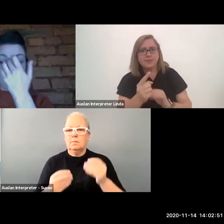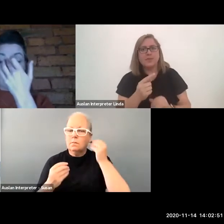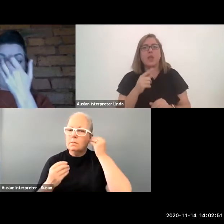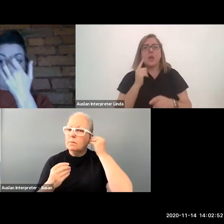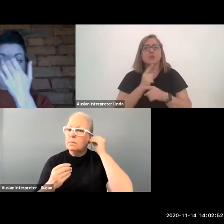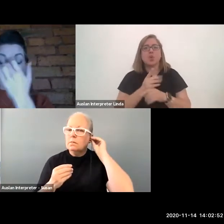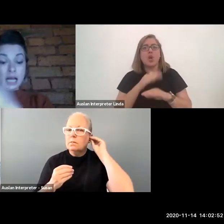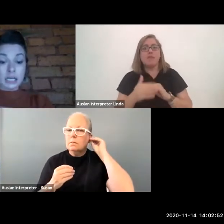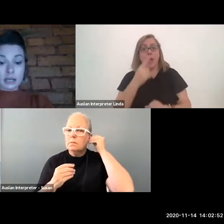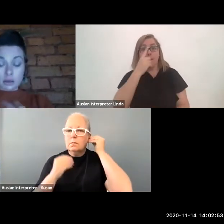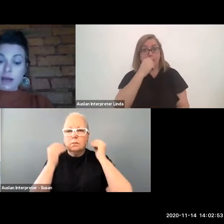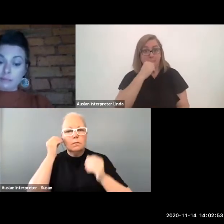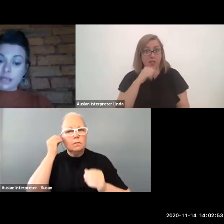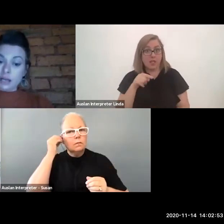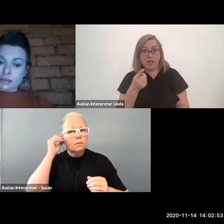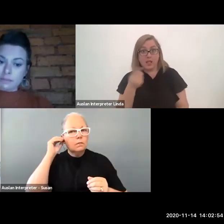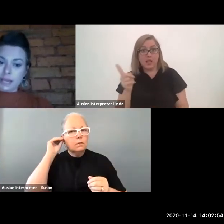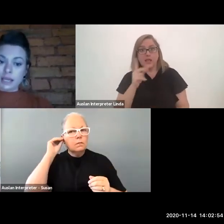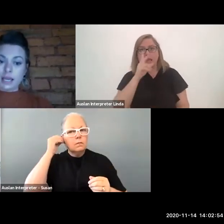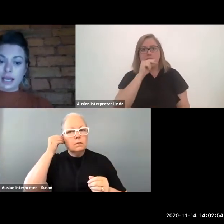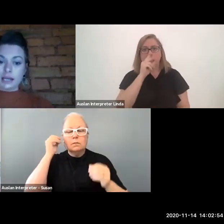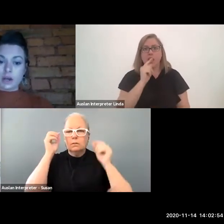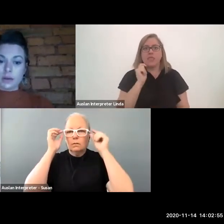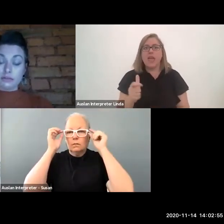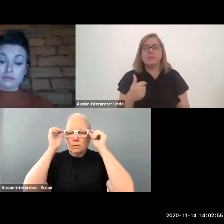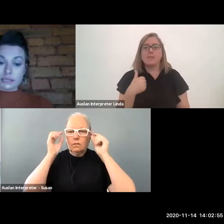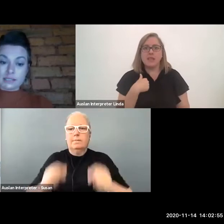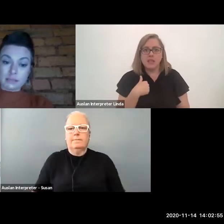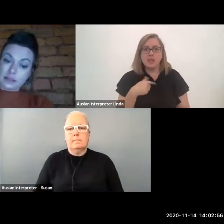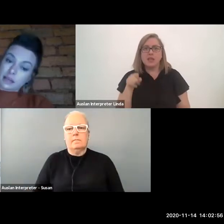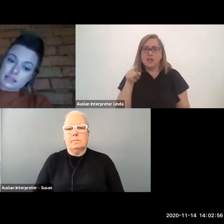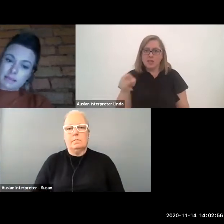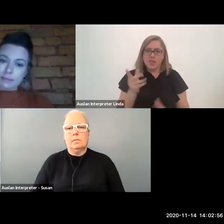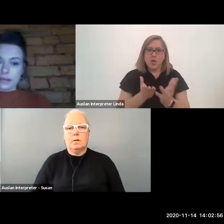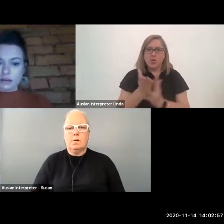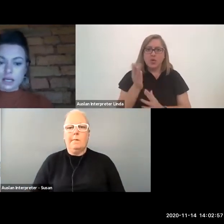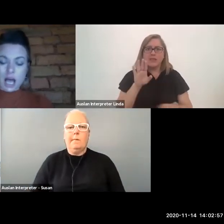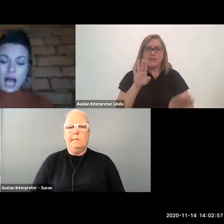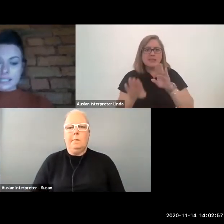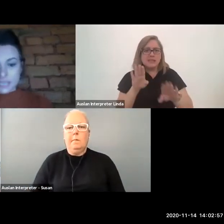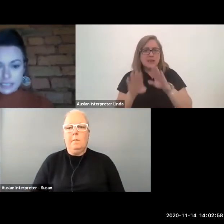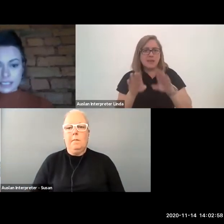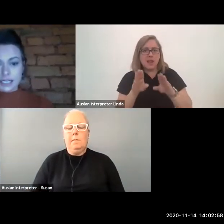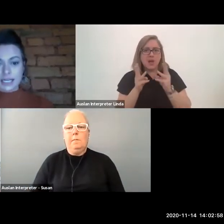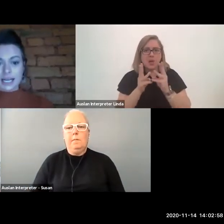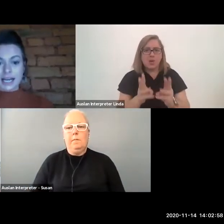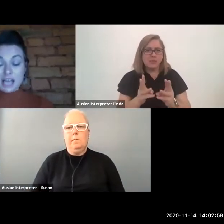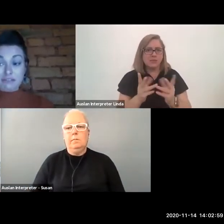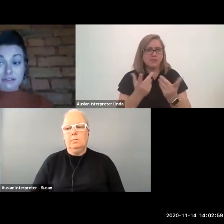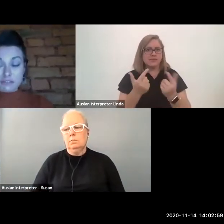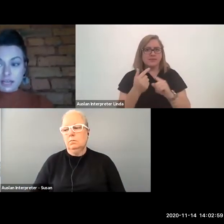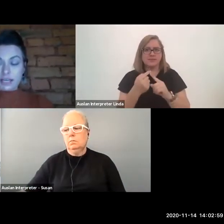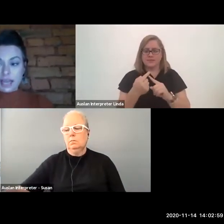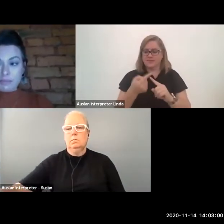see that are quite a bit younger than me and are going through really similar things that maybe I did. And it's